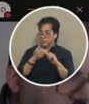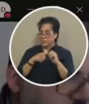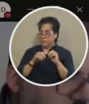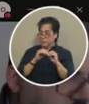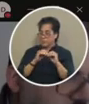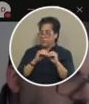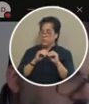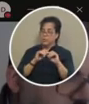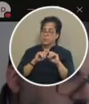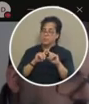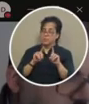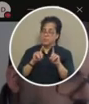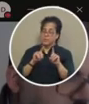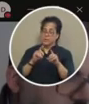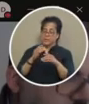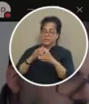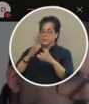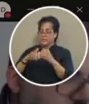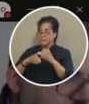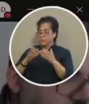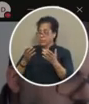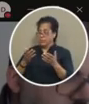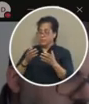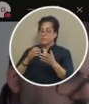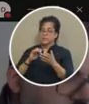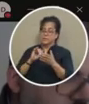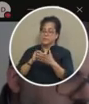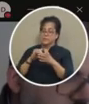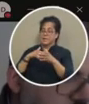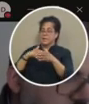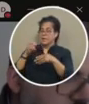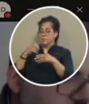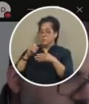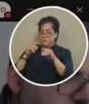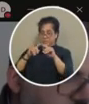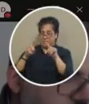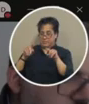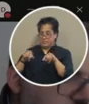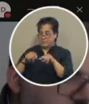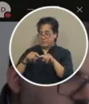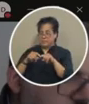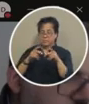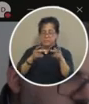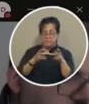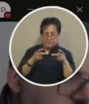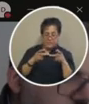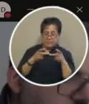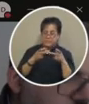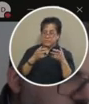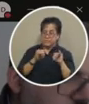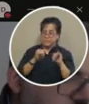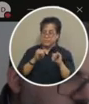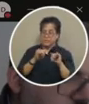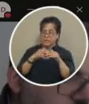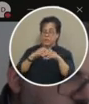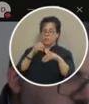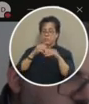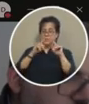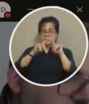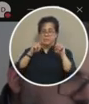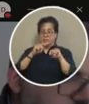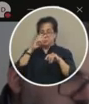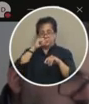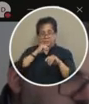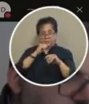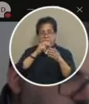anymore. But at the end of the day, it's also an outside sign. The facility can still open with an outside sign missing if